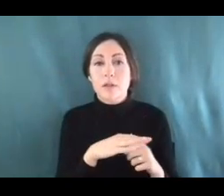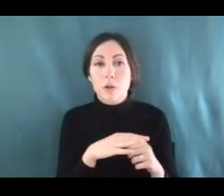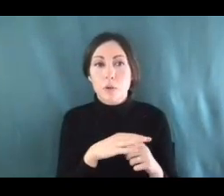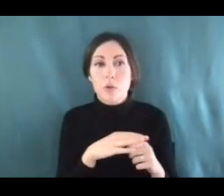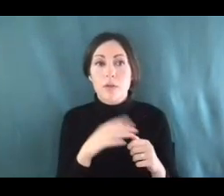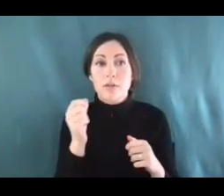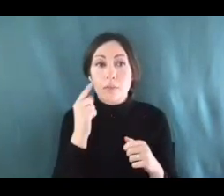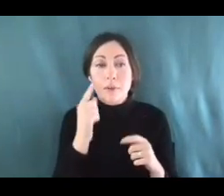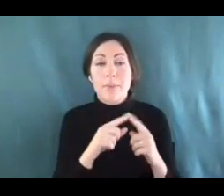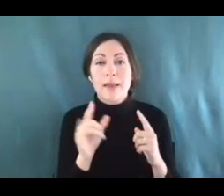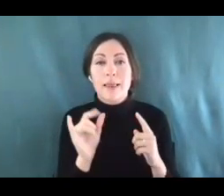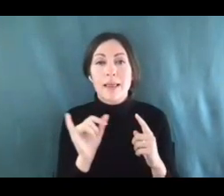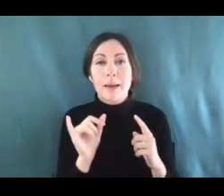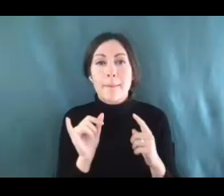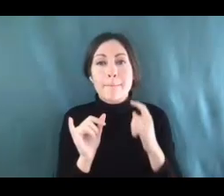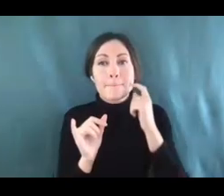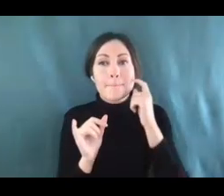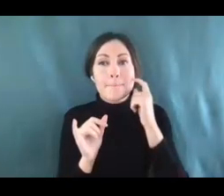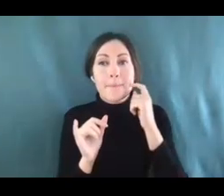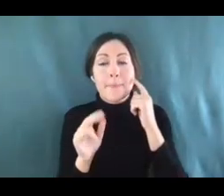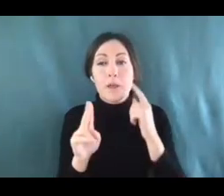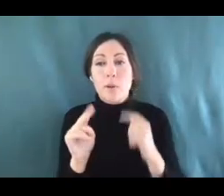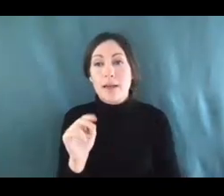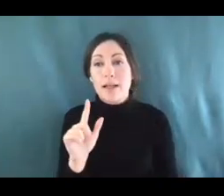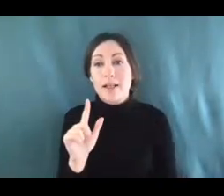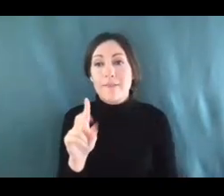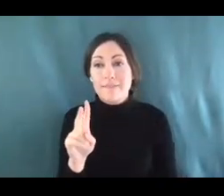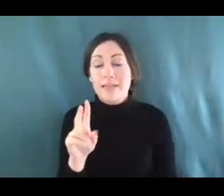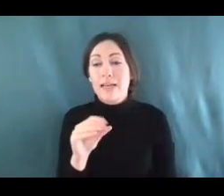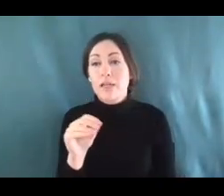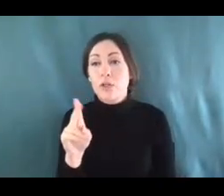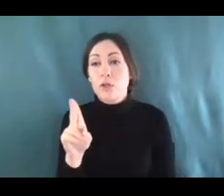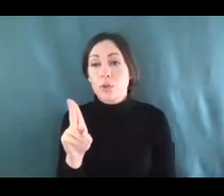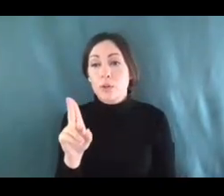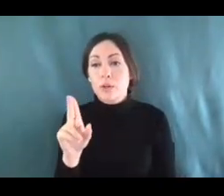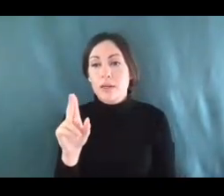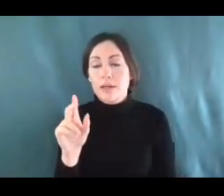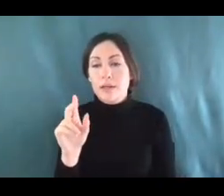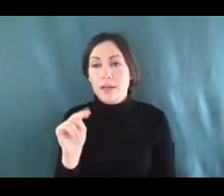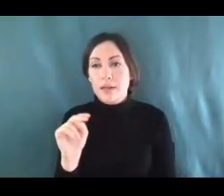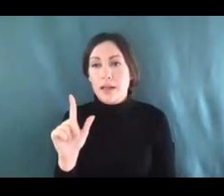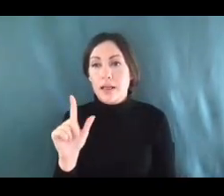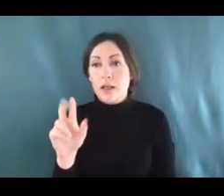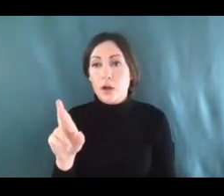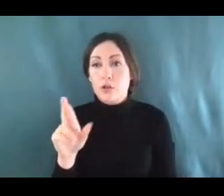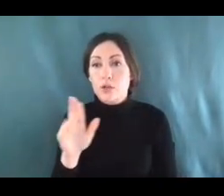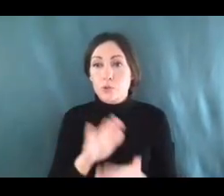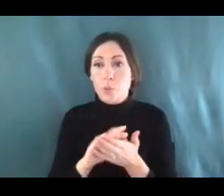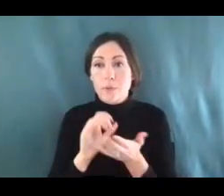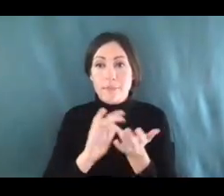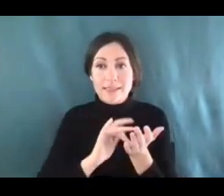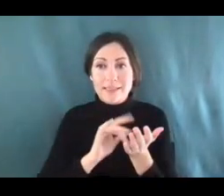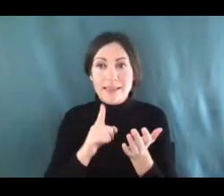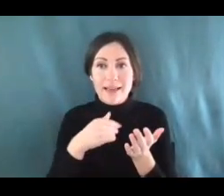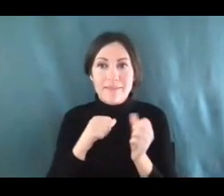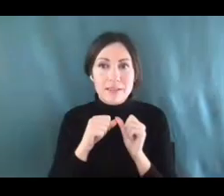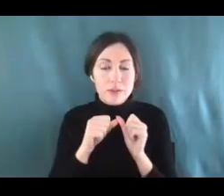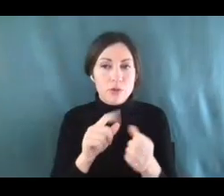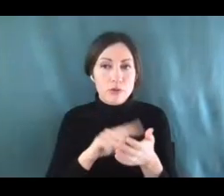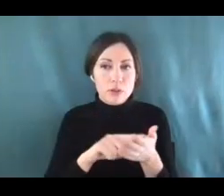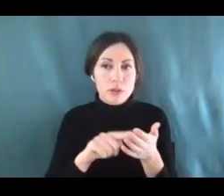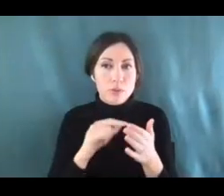government, but rather our UNLV and UNR School of Medicine both have ongoing research projects focused